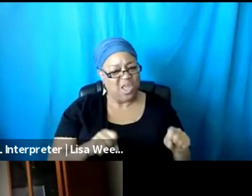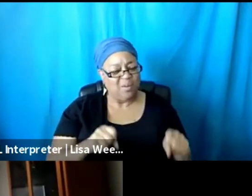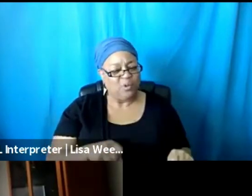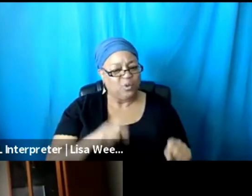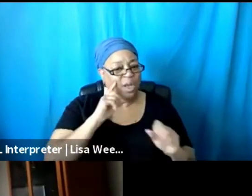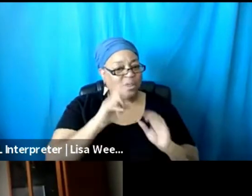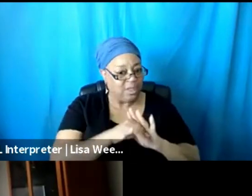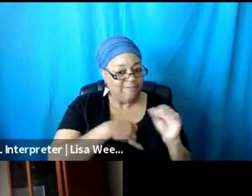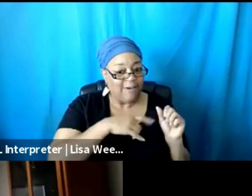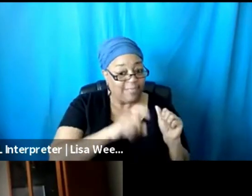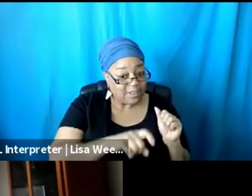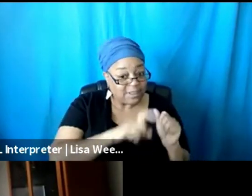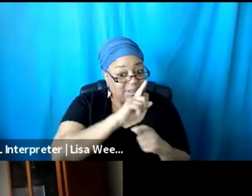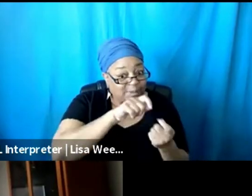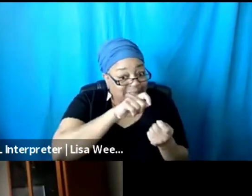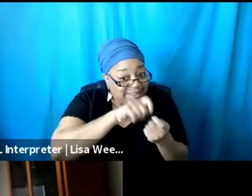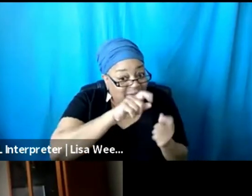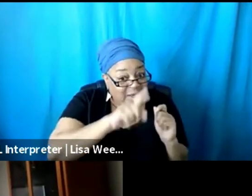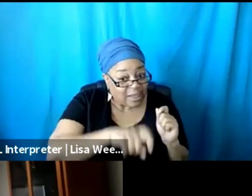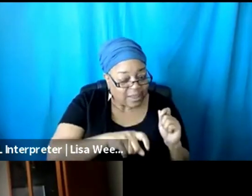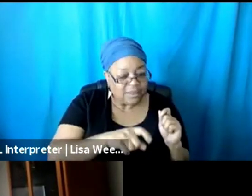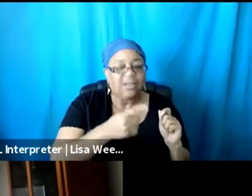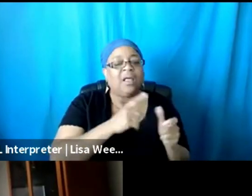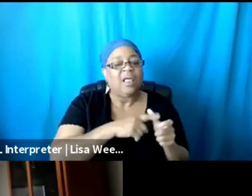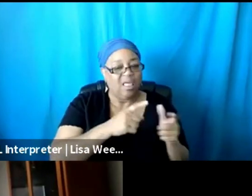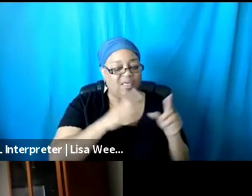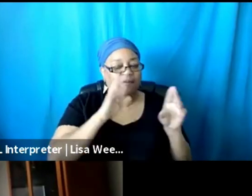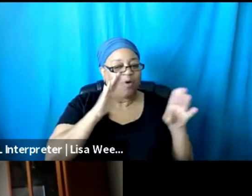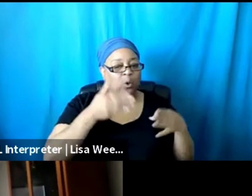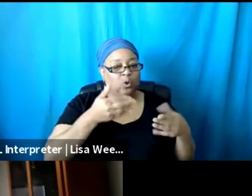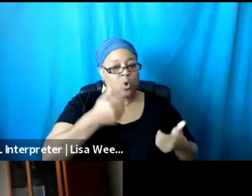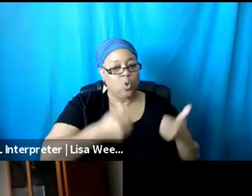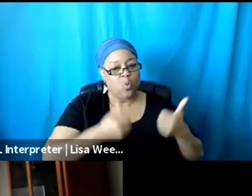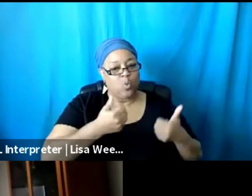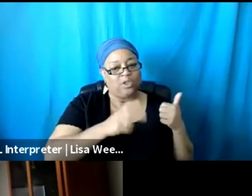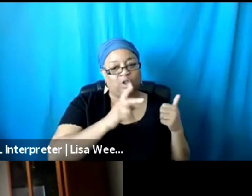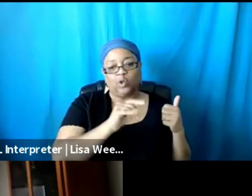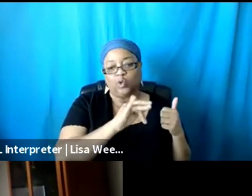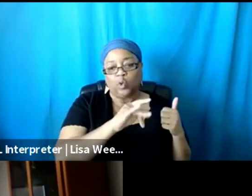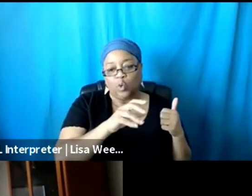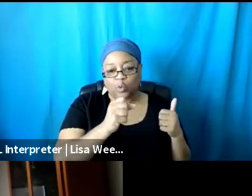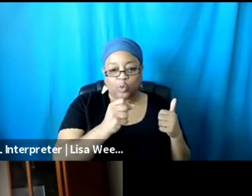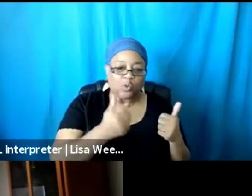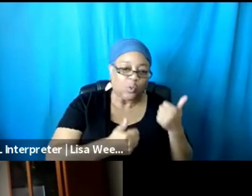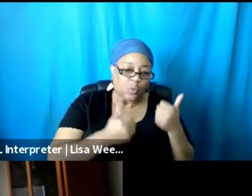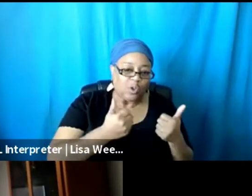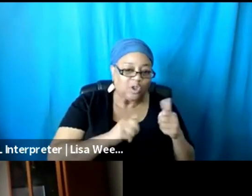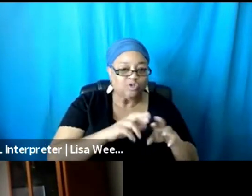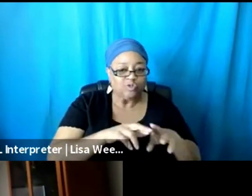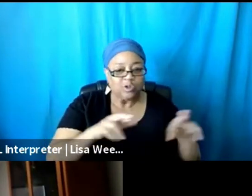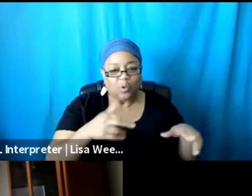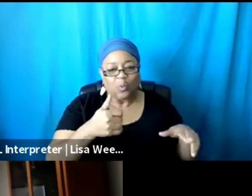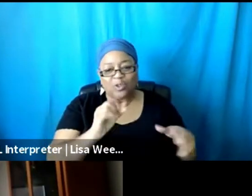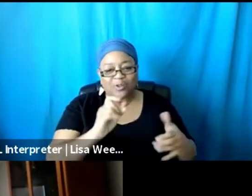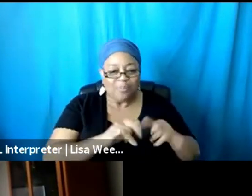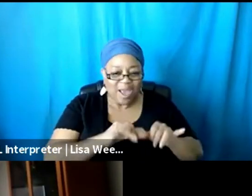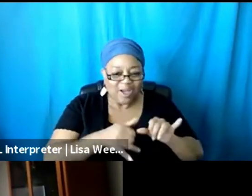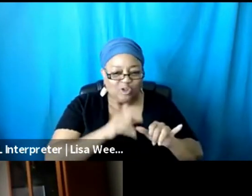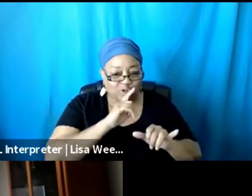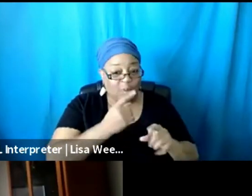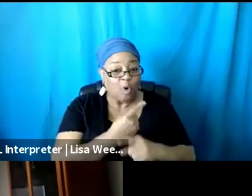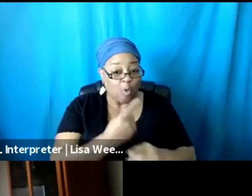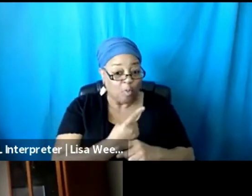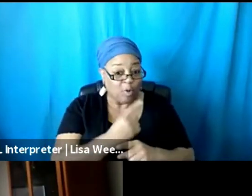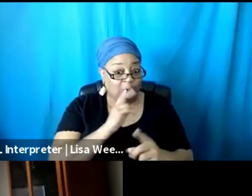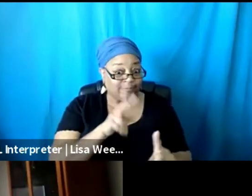needs are with specificity, and then focusing on which tools, which resources, which countermeasures are appropriate